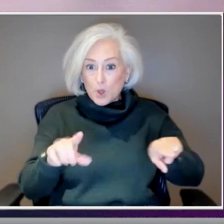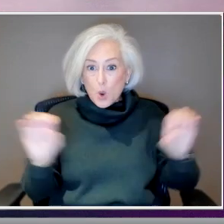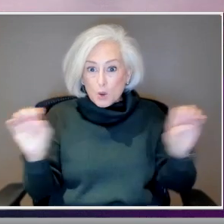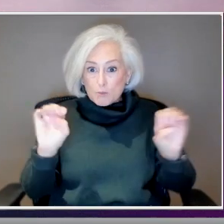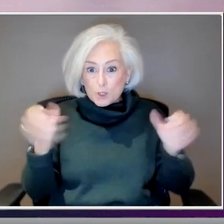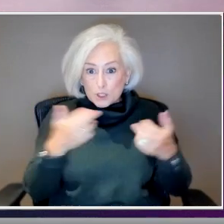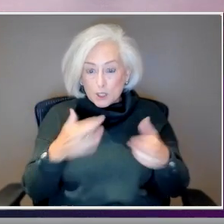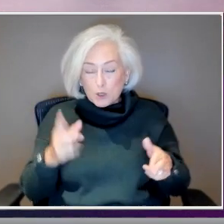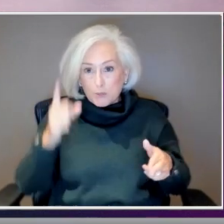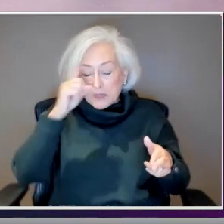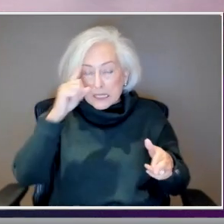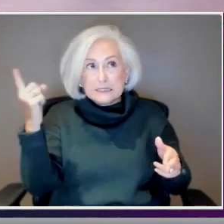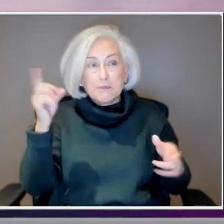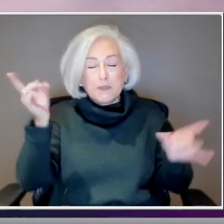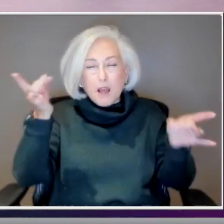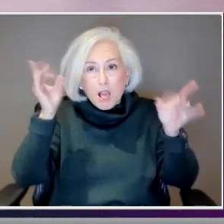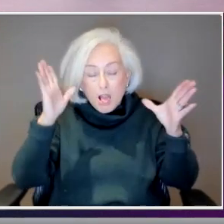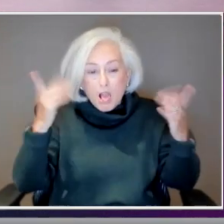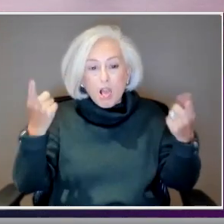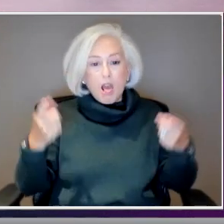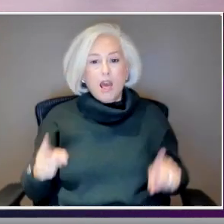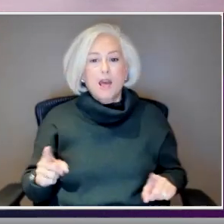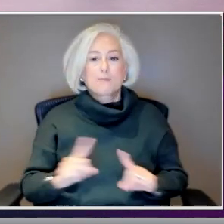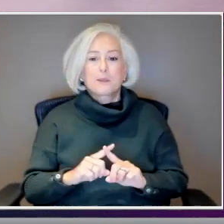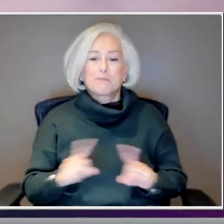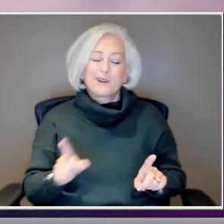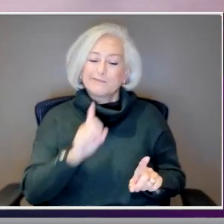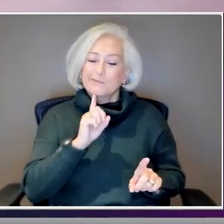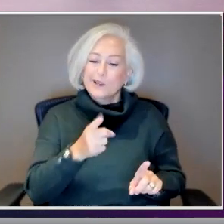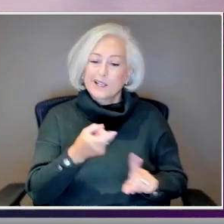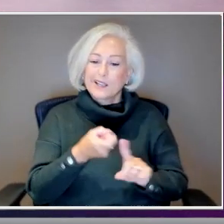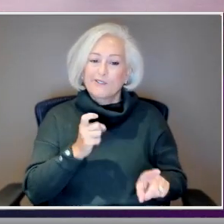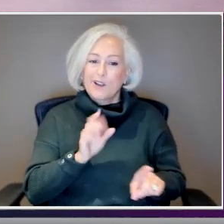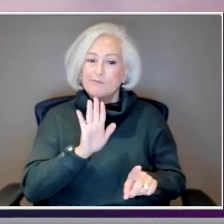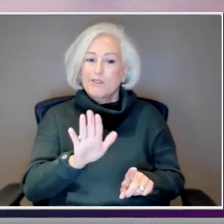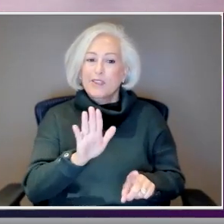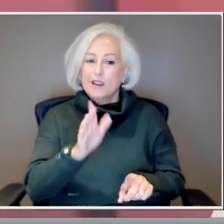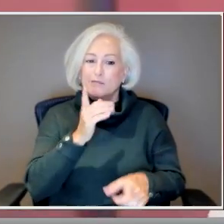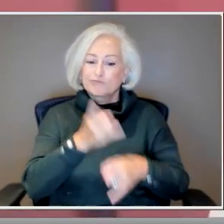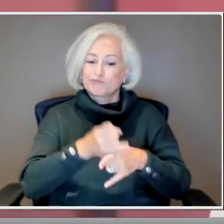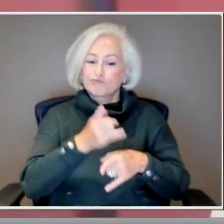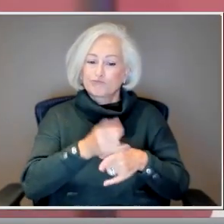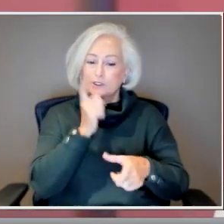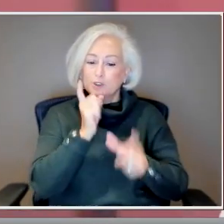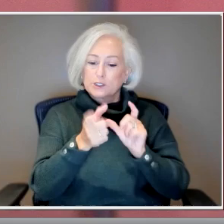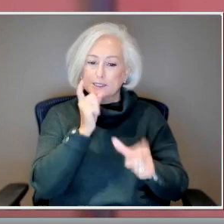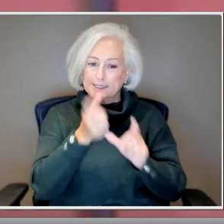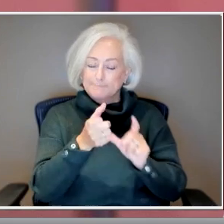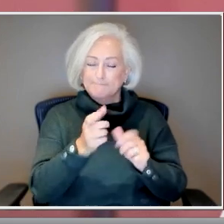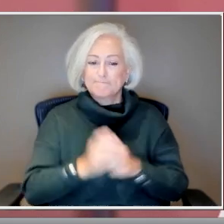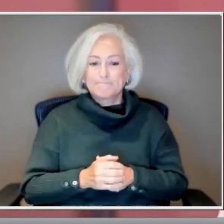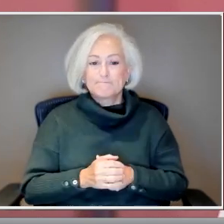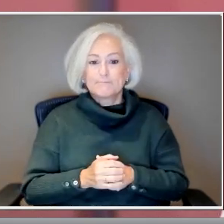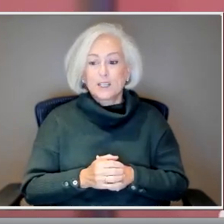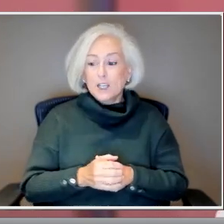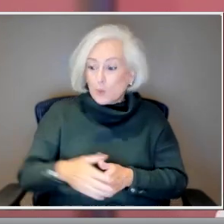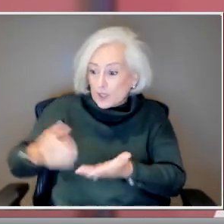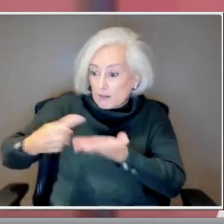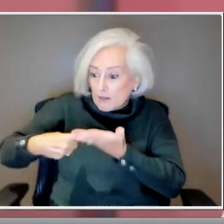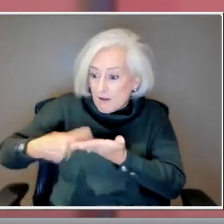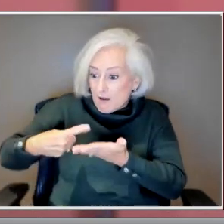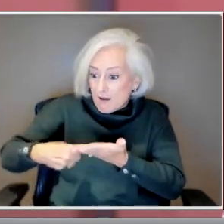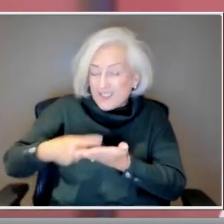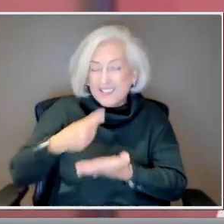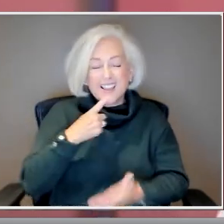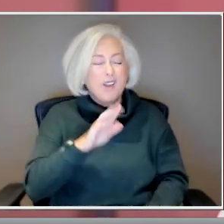is happening, but it's Correct. from their own doing the night And then before. when you talk to them about their history, they may admit that they went out for drinks with